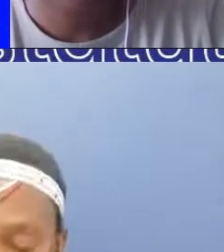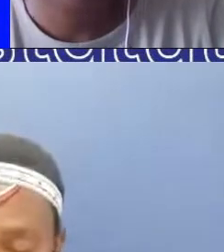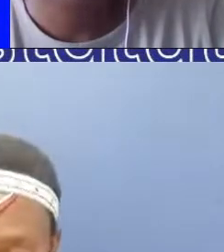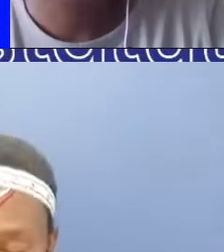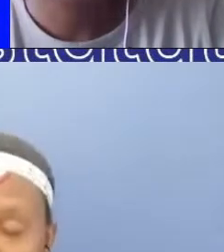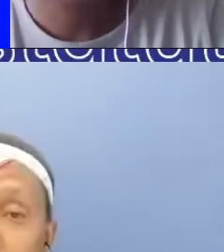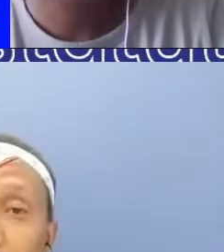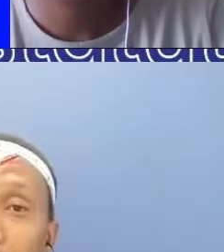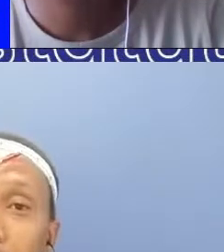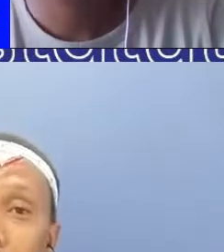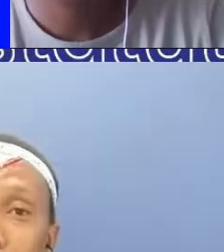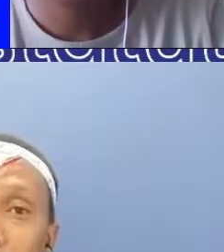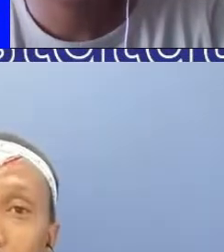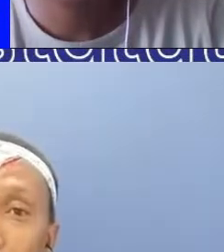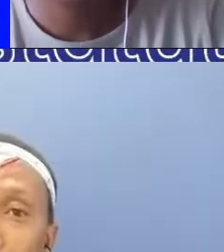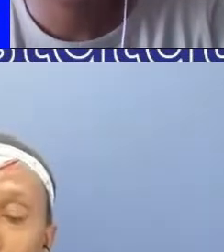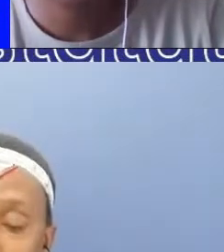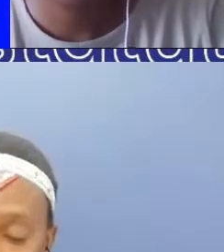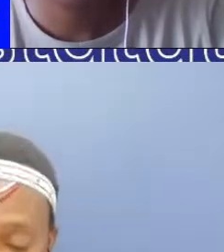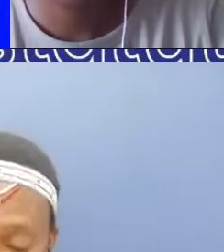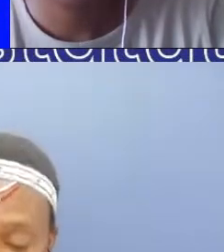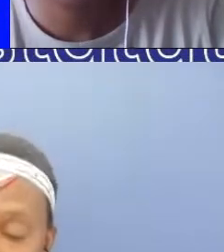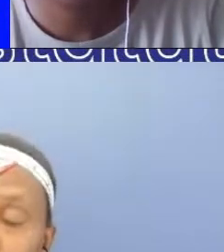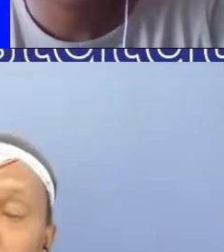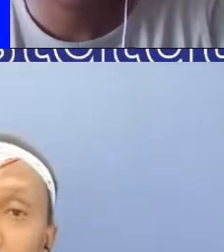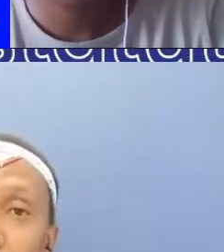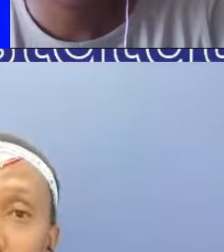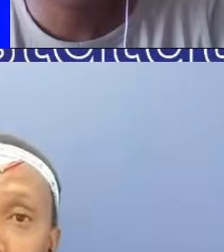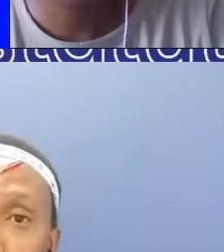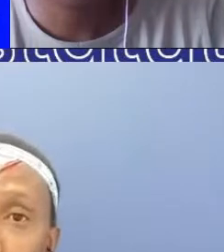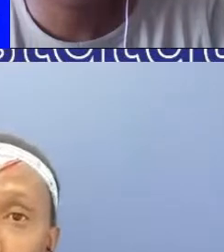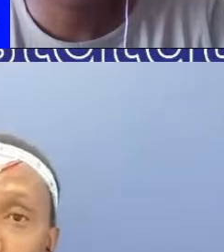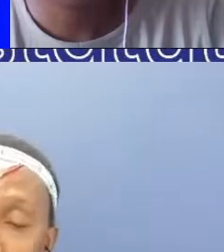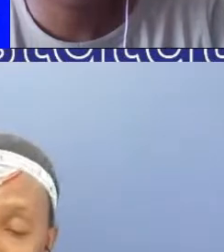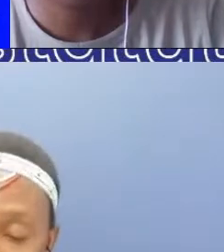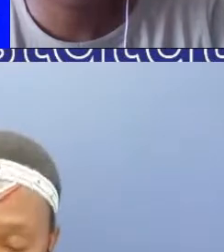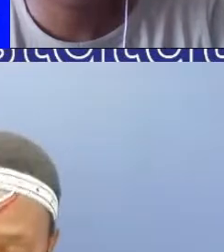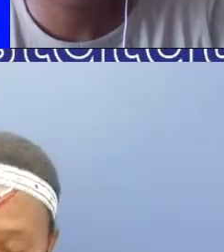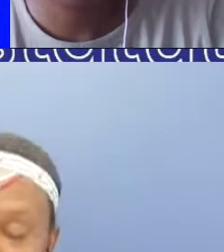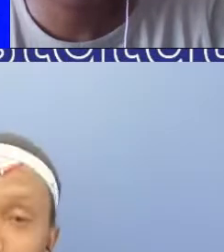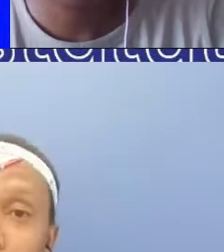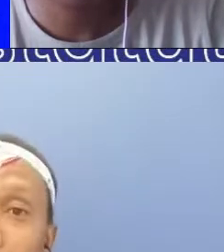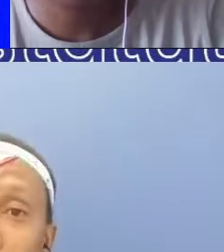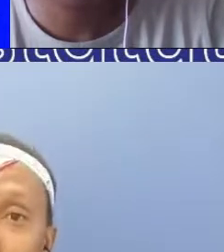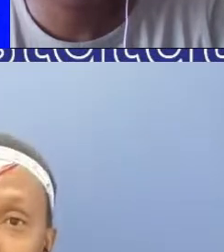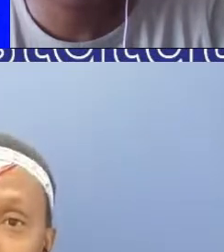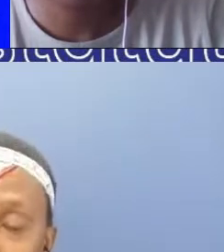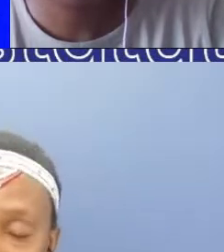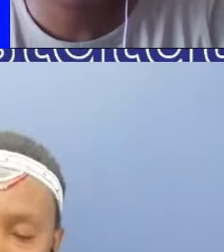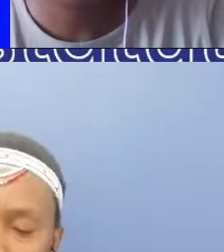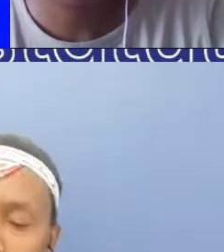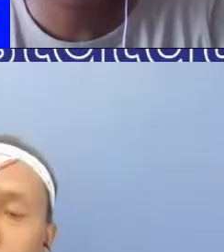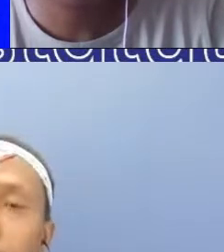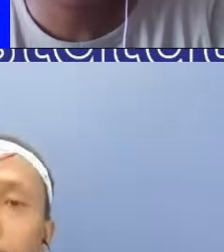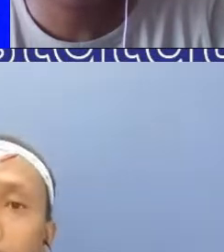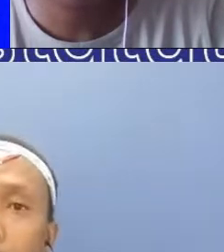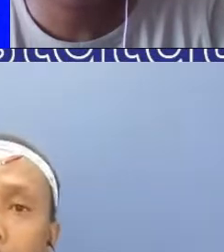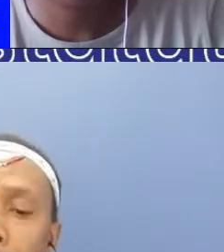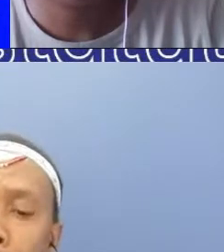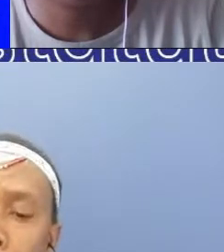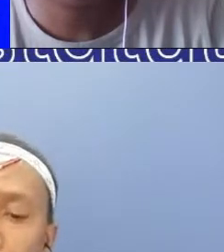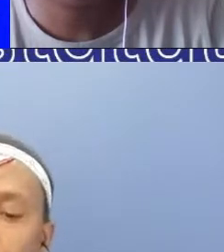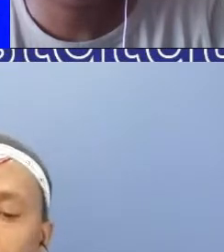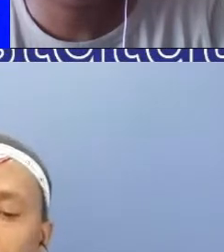Good afternoon, colleagues, and good afternoon to the viewers who are watching, and thank you to Soul City Institute for inviting me.